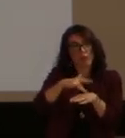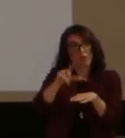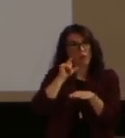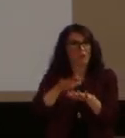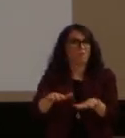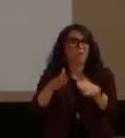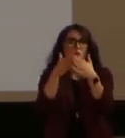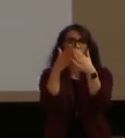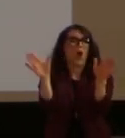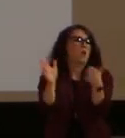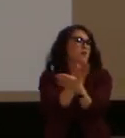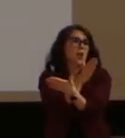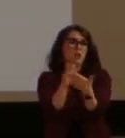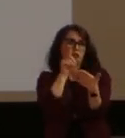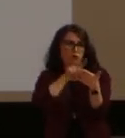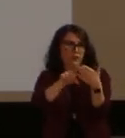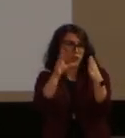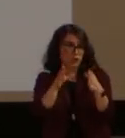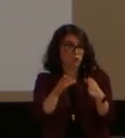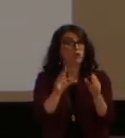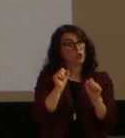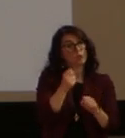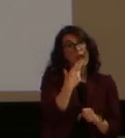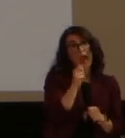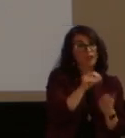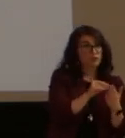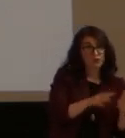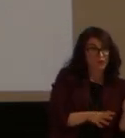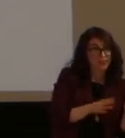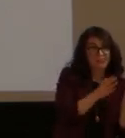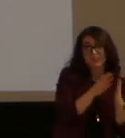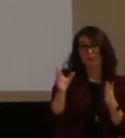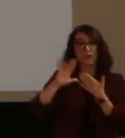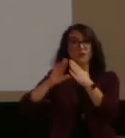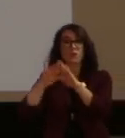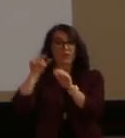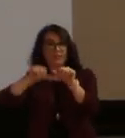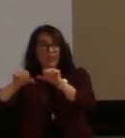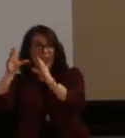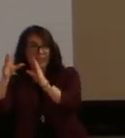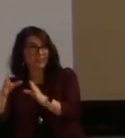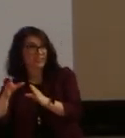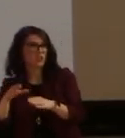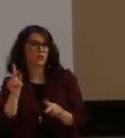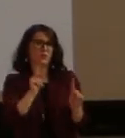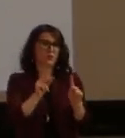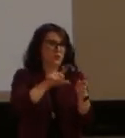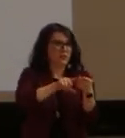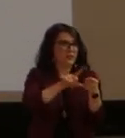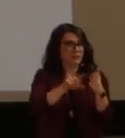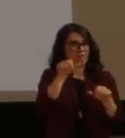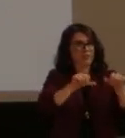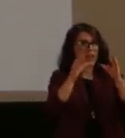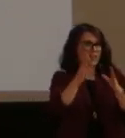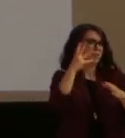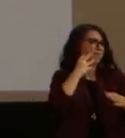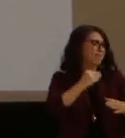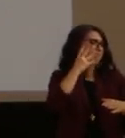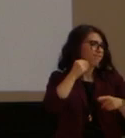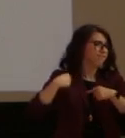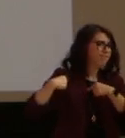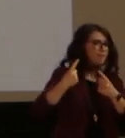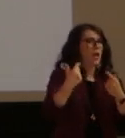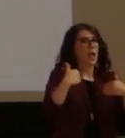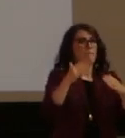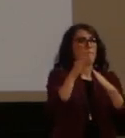of researchers, from high school students to community scientists to seasoned scientists at premier research institutions